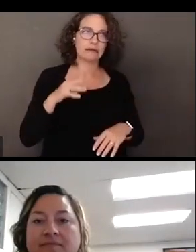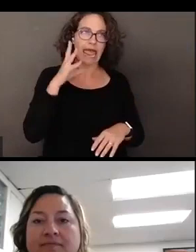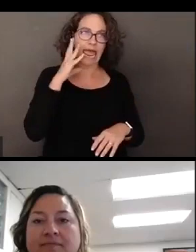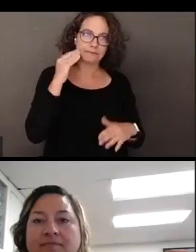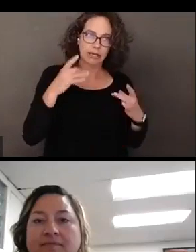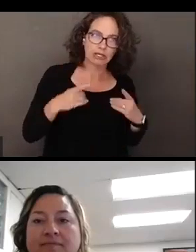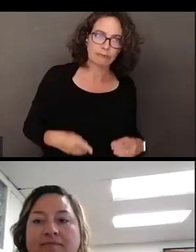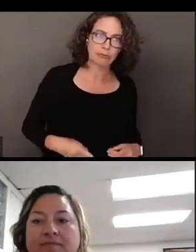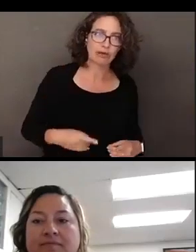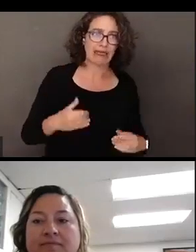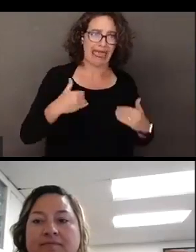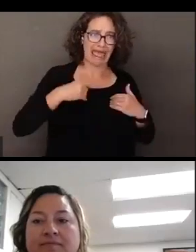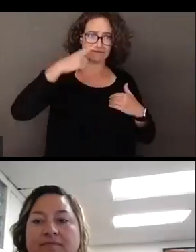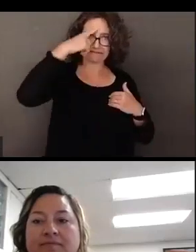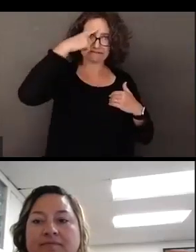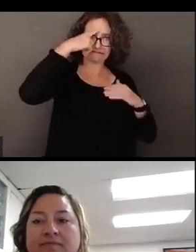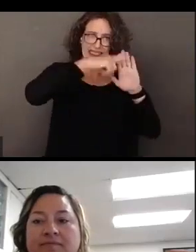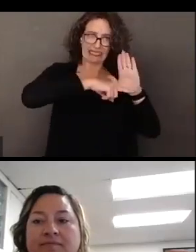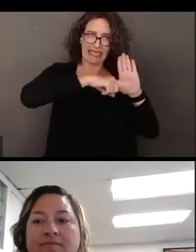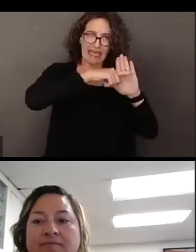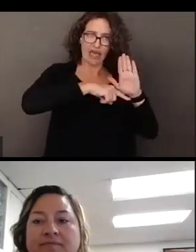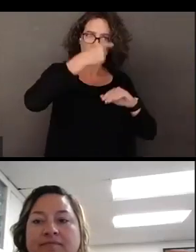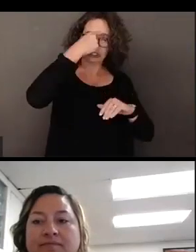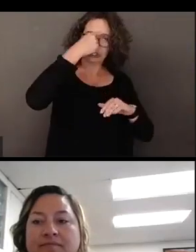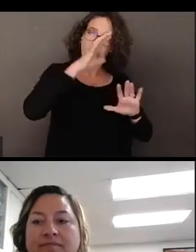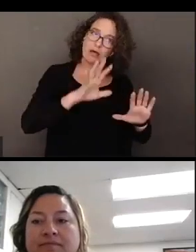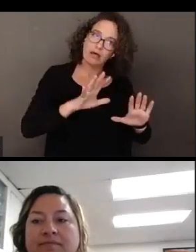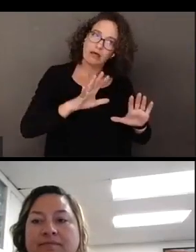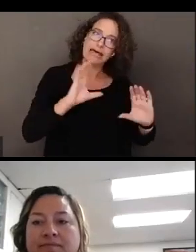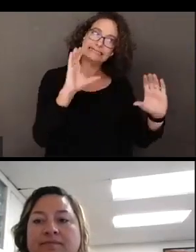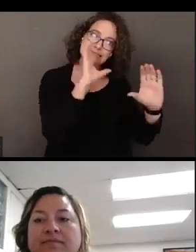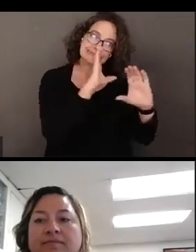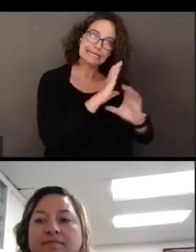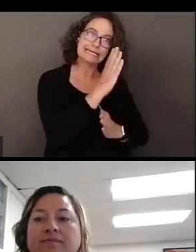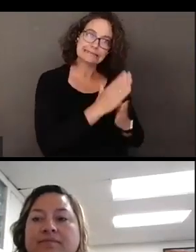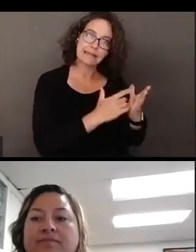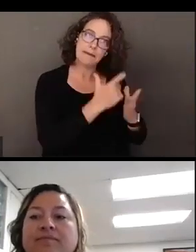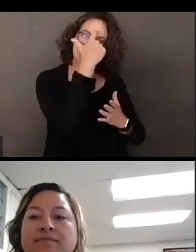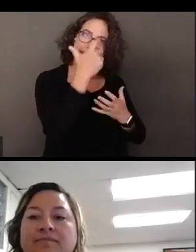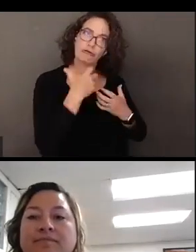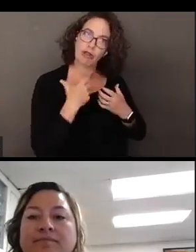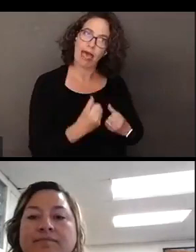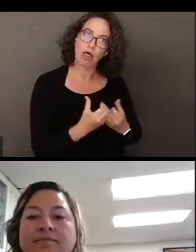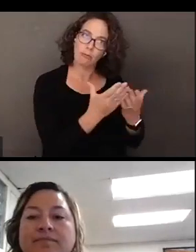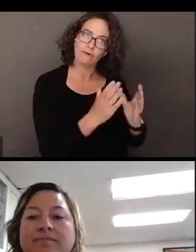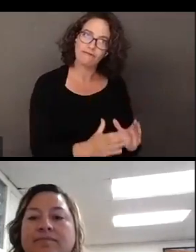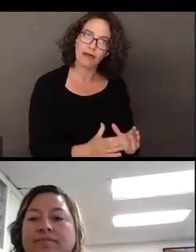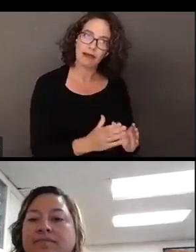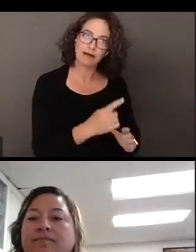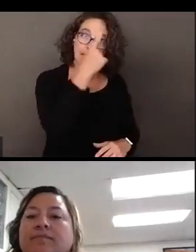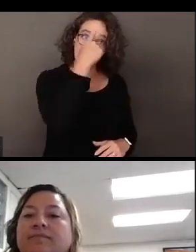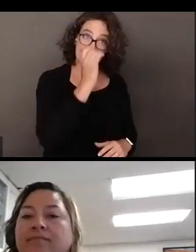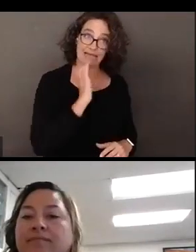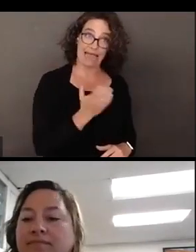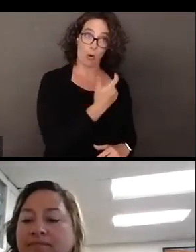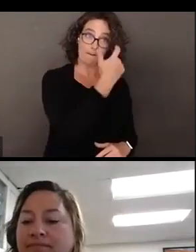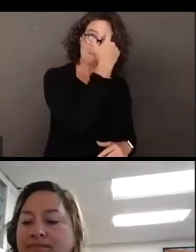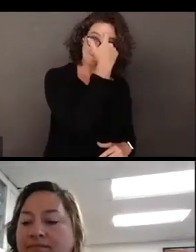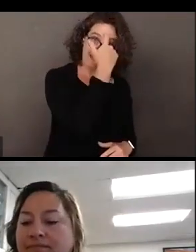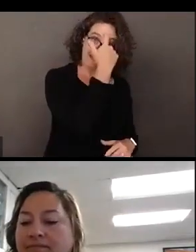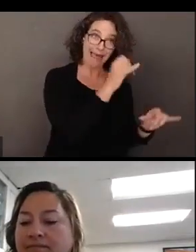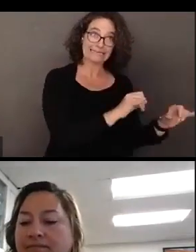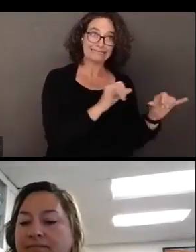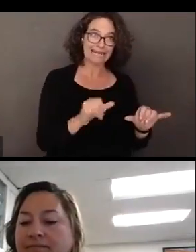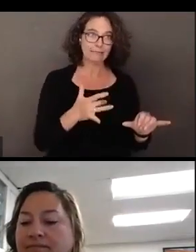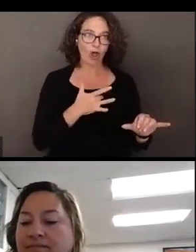probably shouldn't be having, just seek some mental health provider, because our mind is as important as our heart, our blood